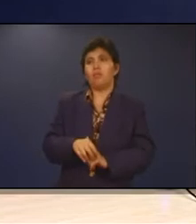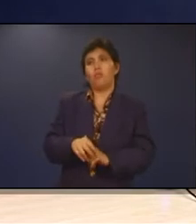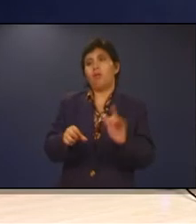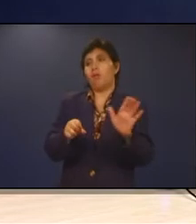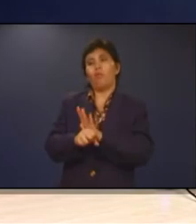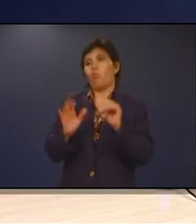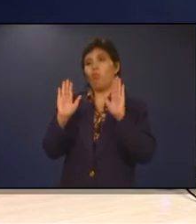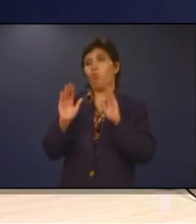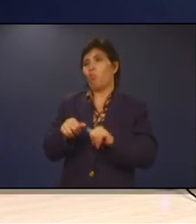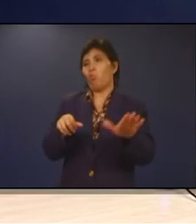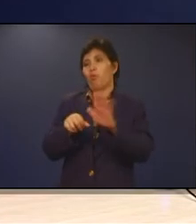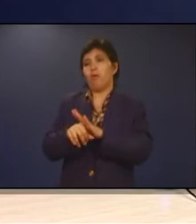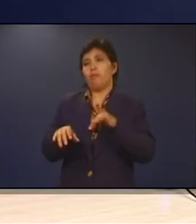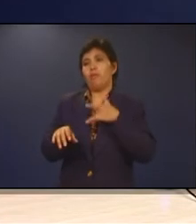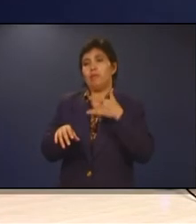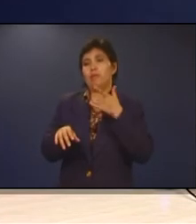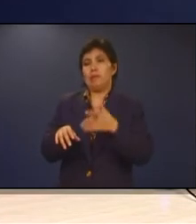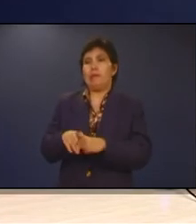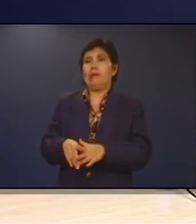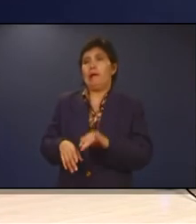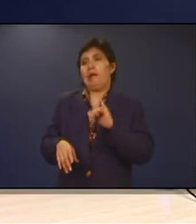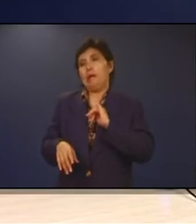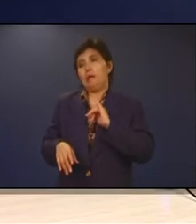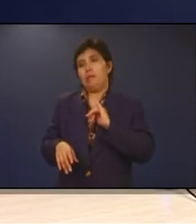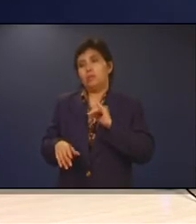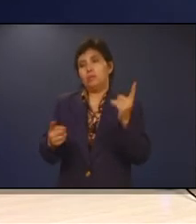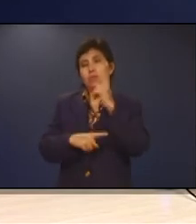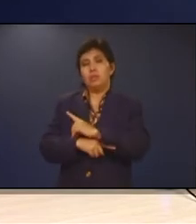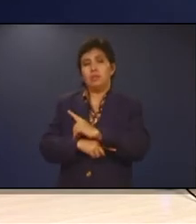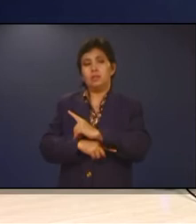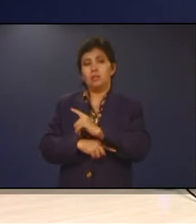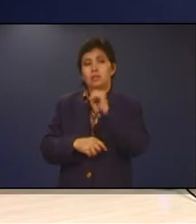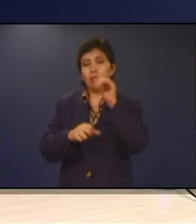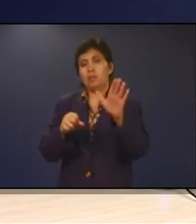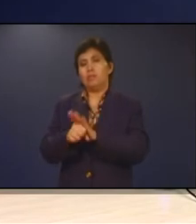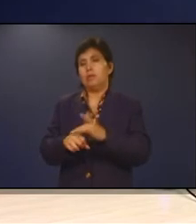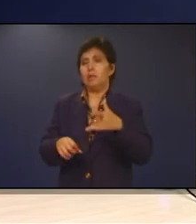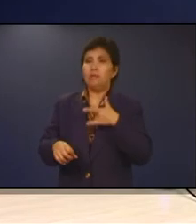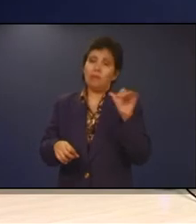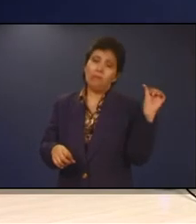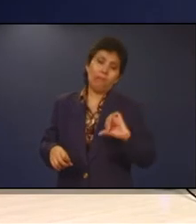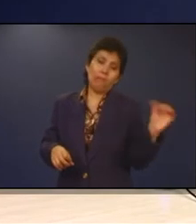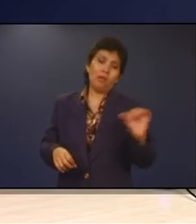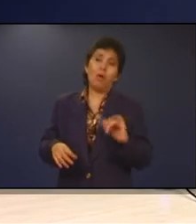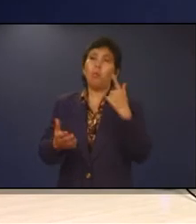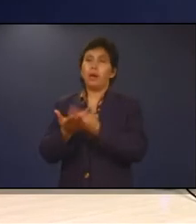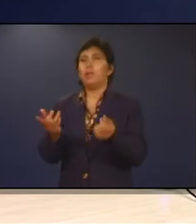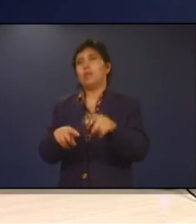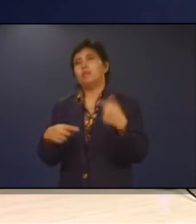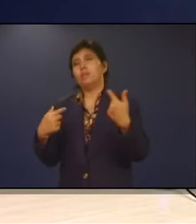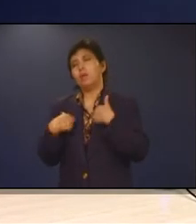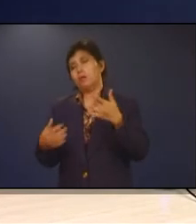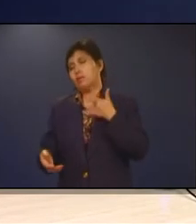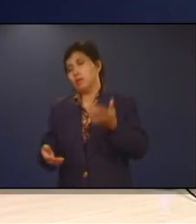and every time you get compliment, you feel good about yourself, and today you have no compliment, you feel like, oh, what happened to